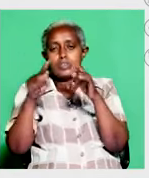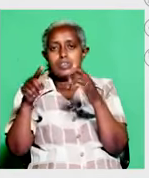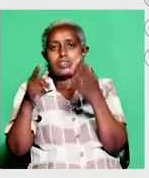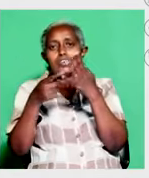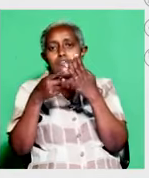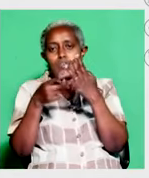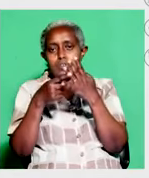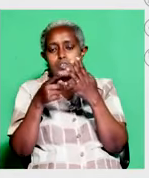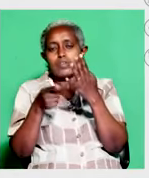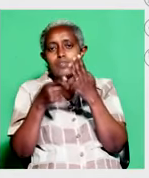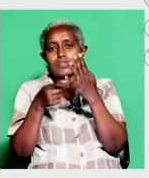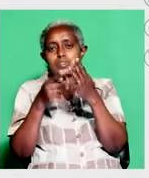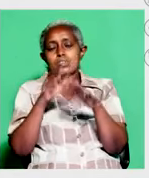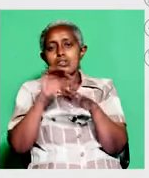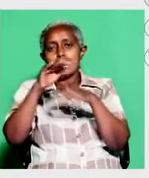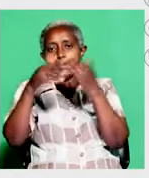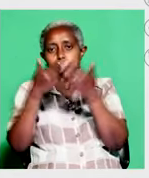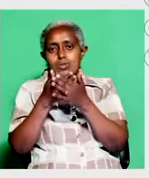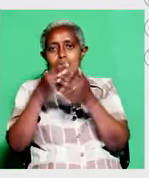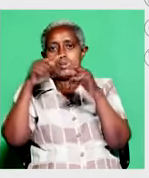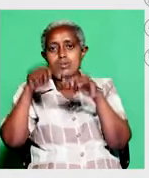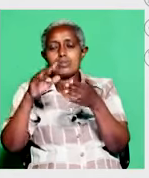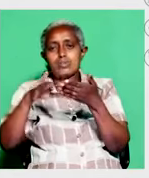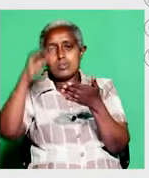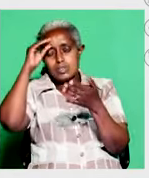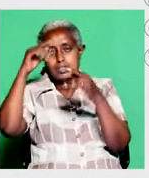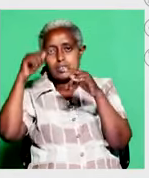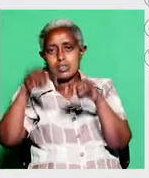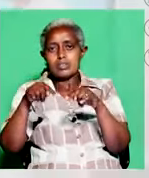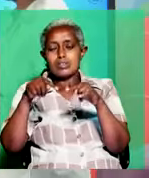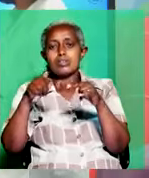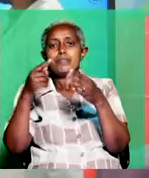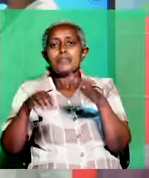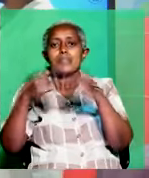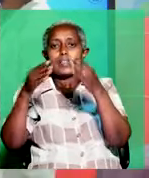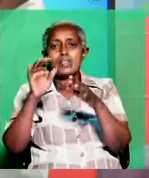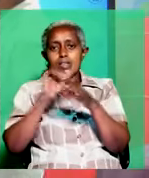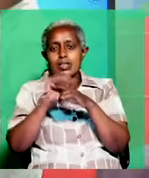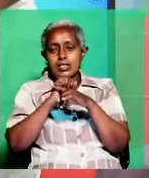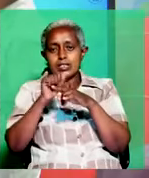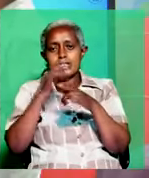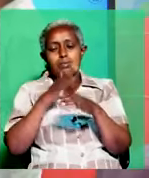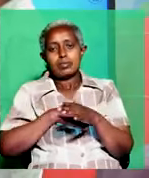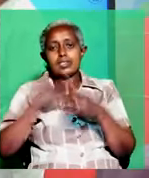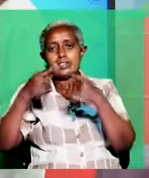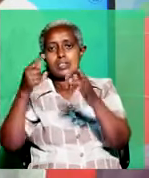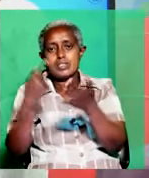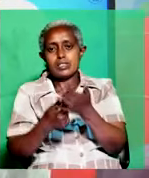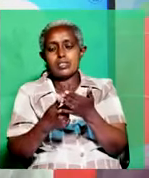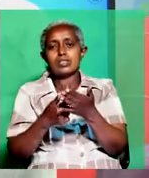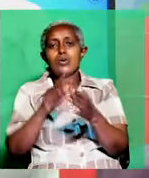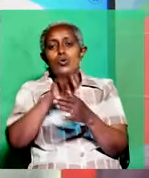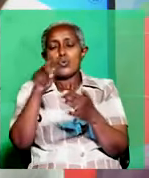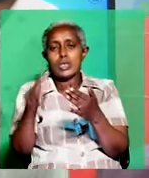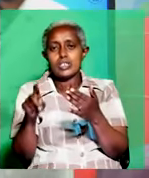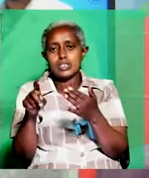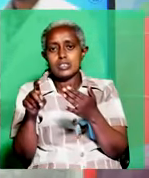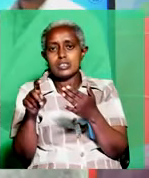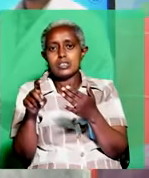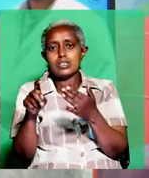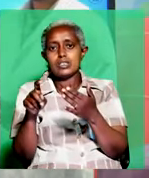on. So this is all about today's lesson. For you, I'll give exercise. Please try these